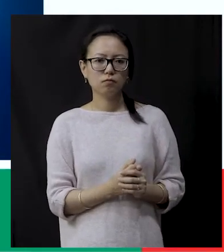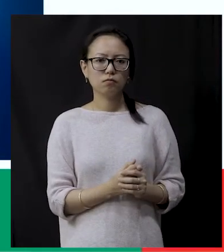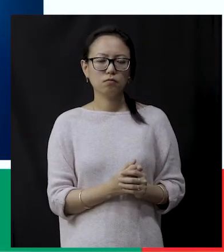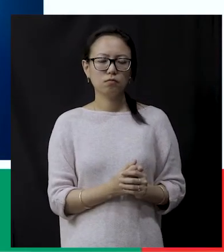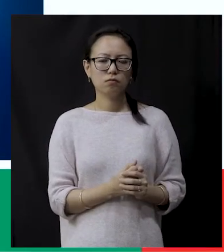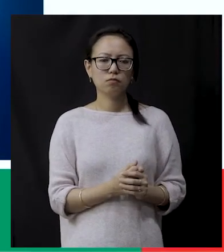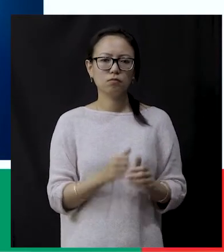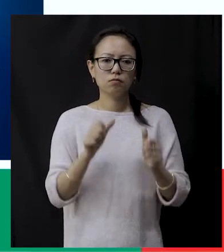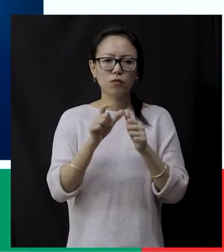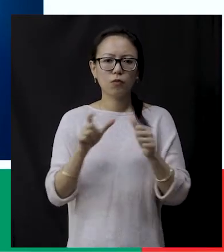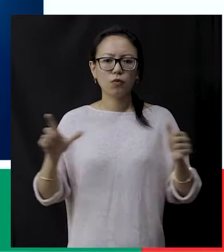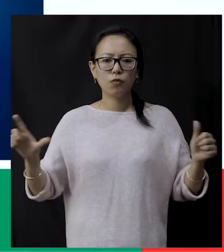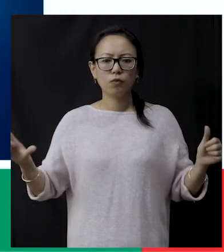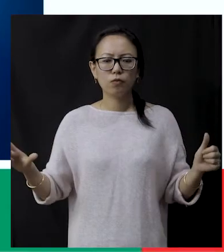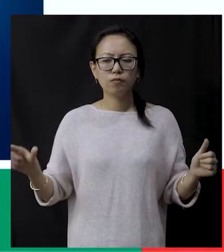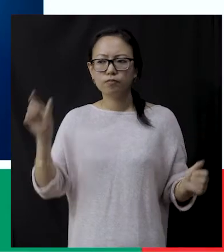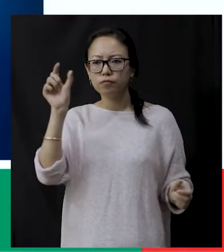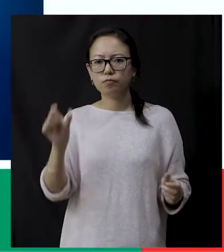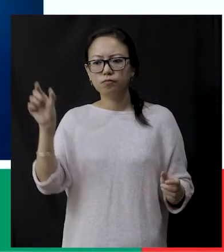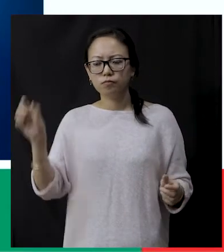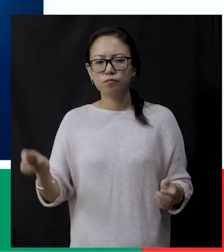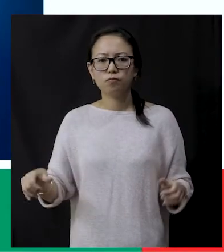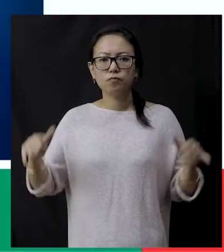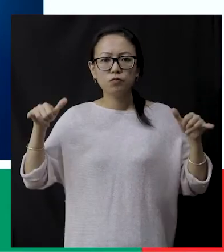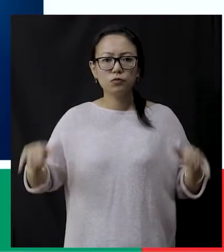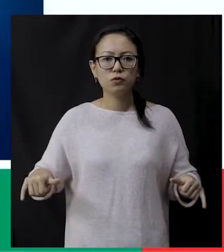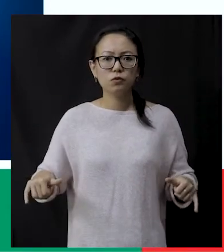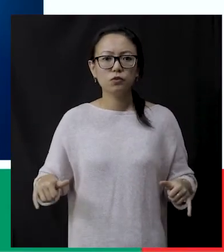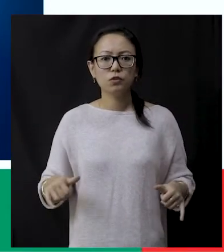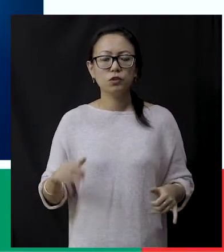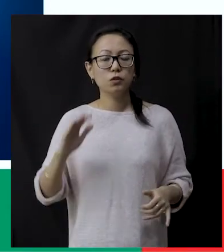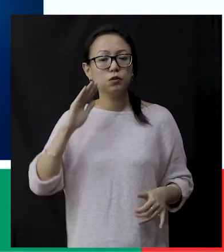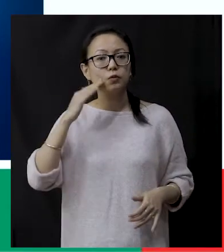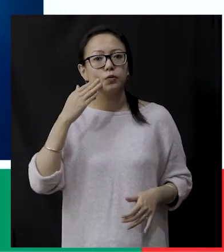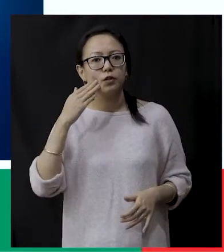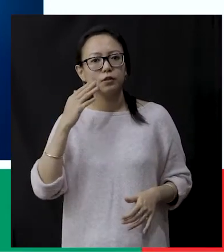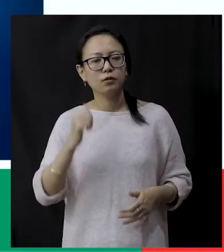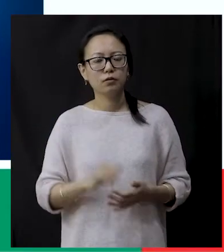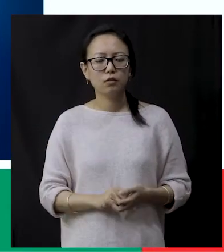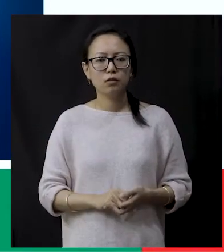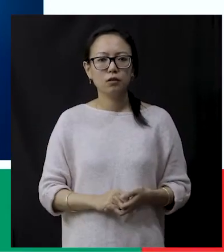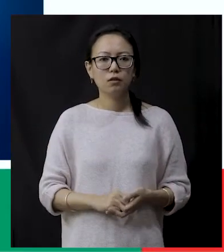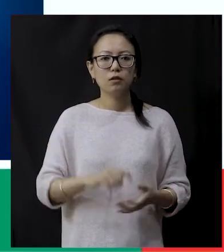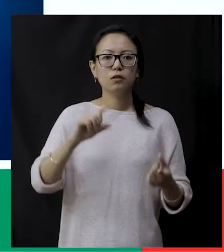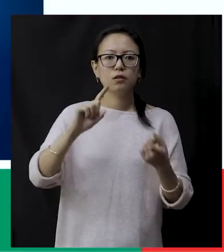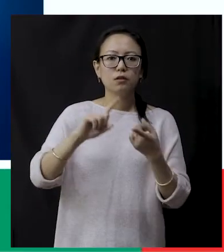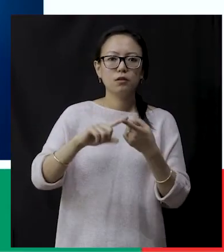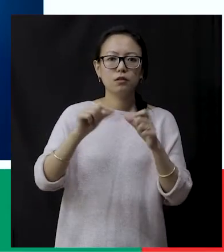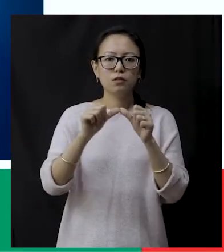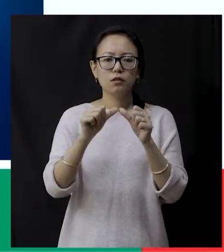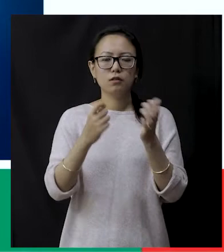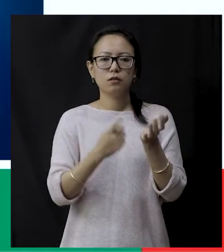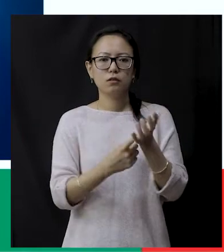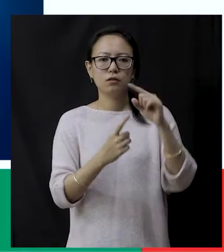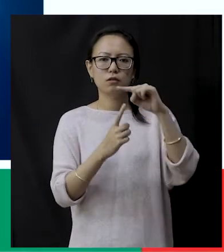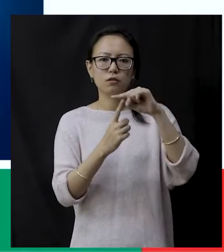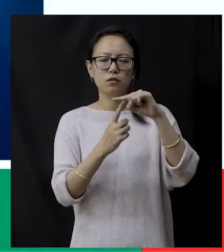everyone live. Now the Earth is the only place where life